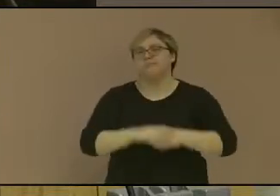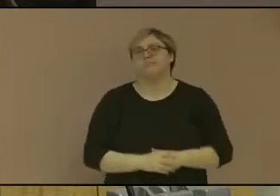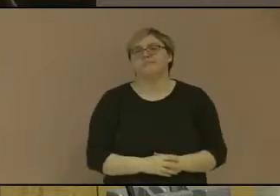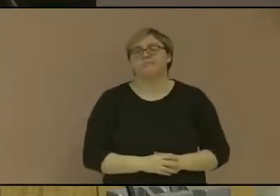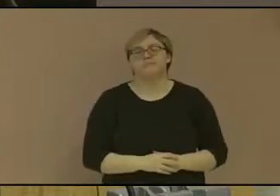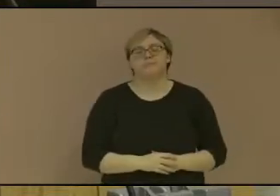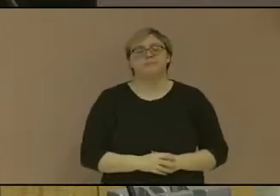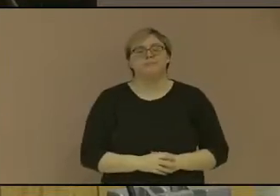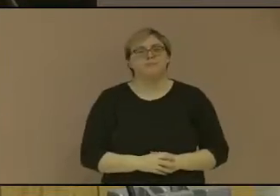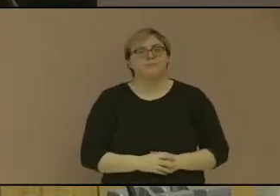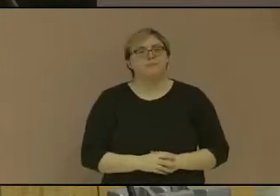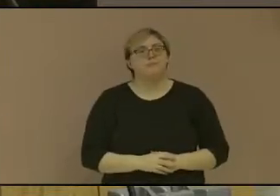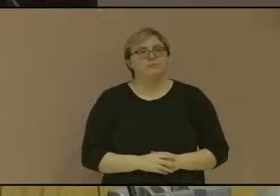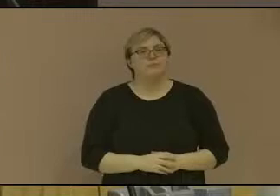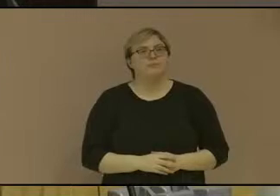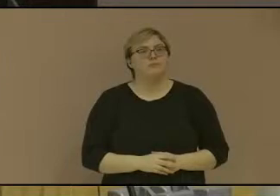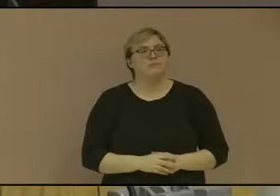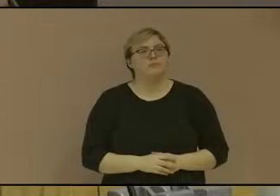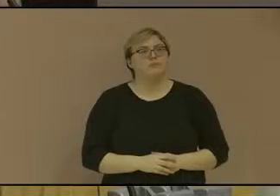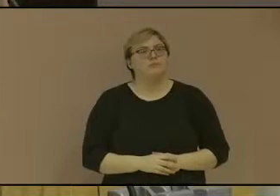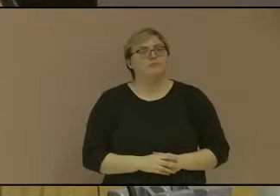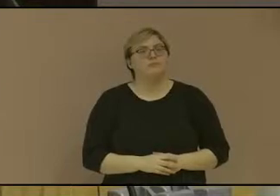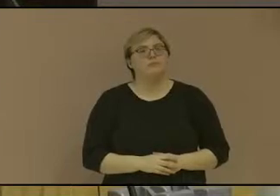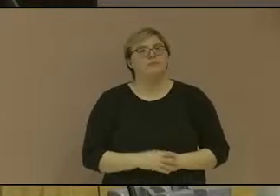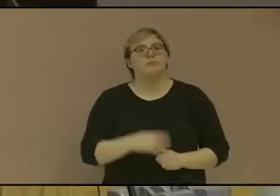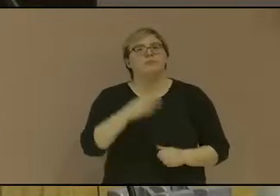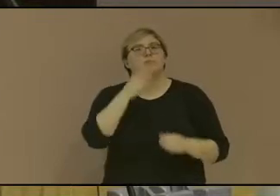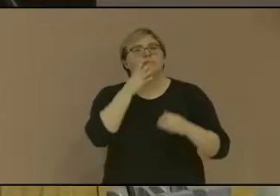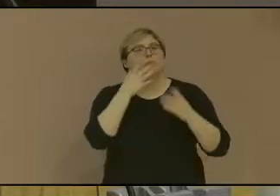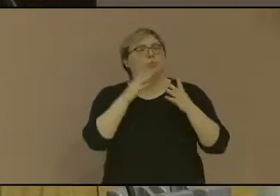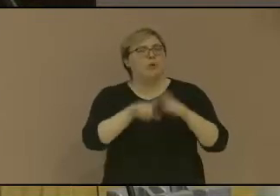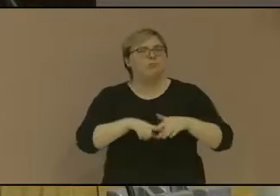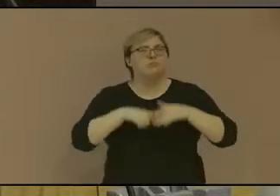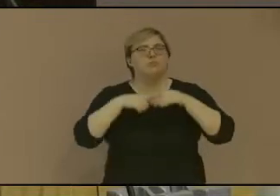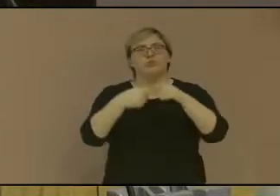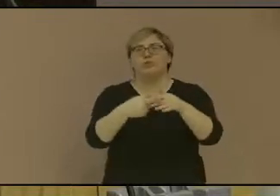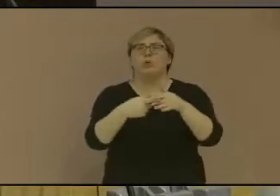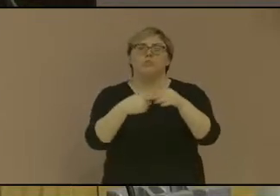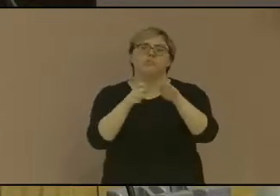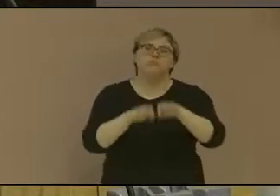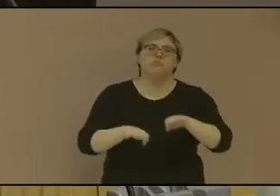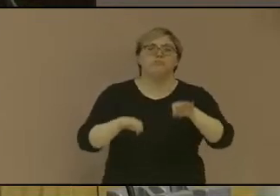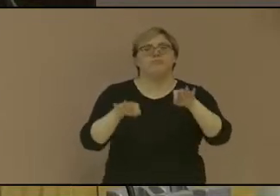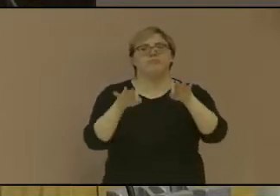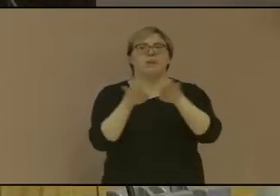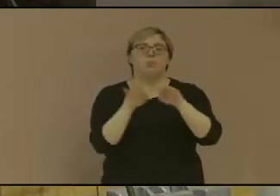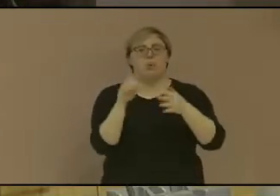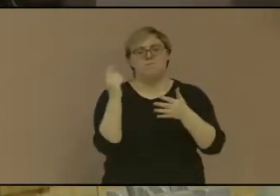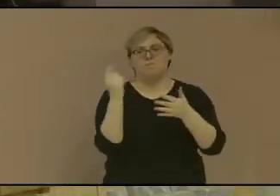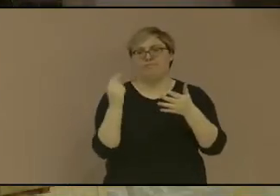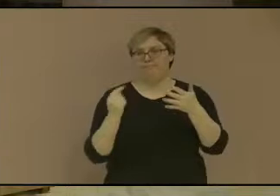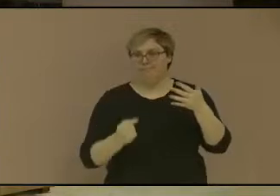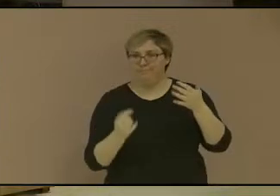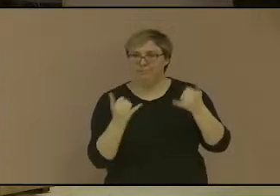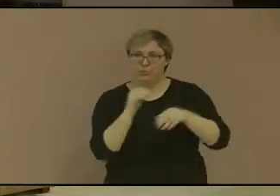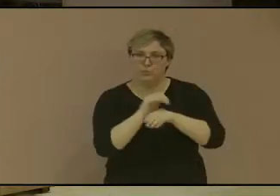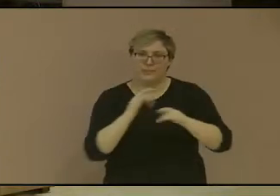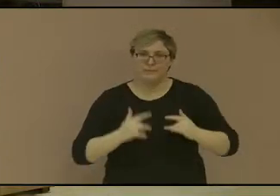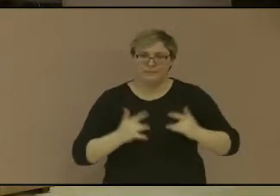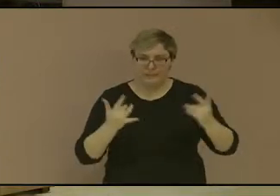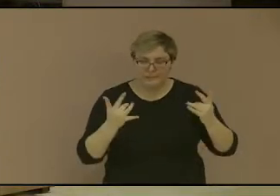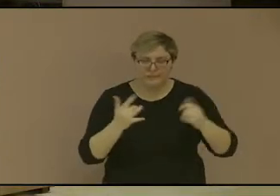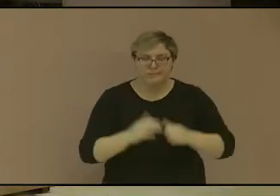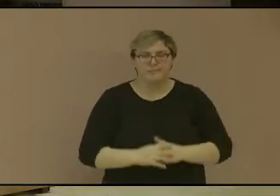perhaps we will begin with some kind of practical but very important aspects of tonight's event. And